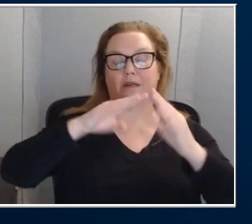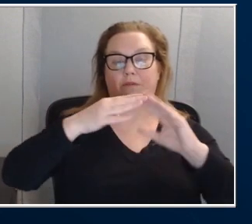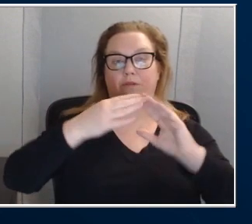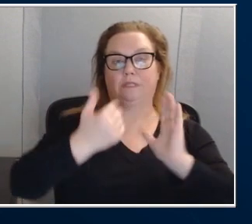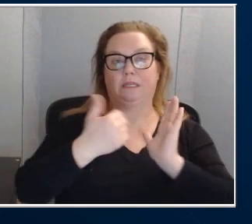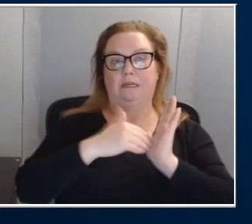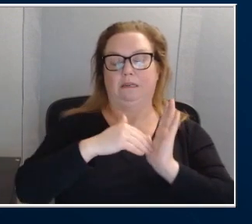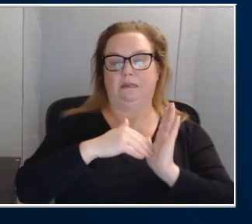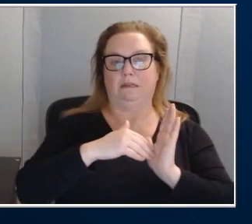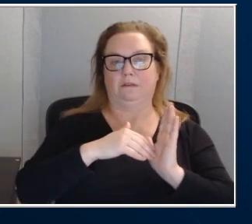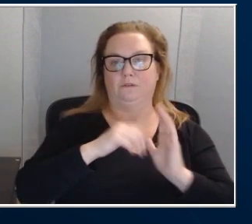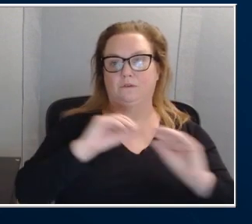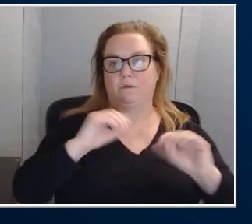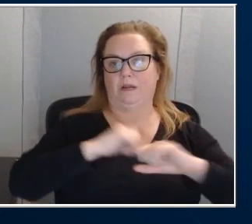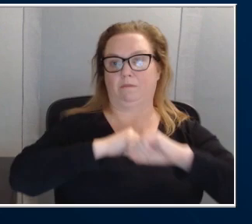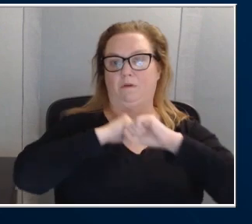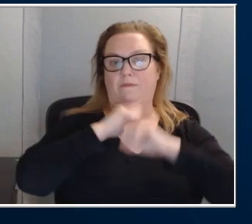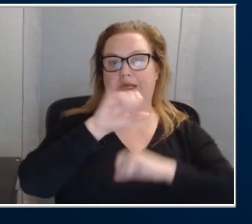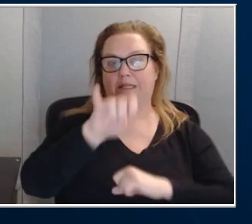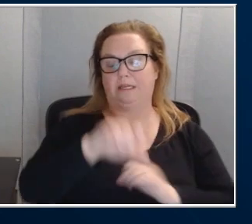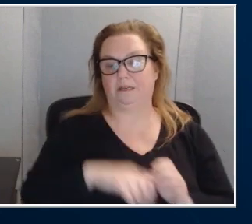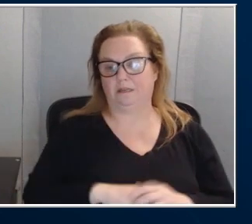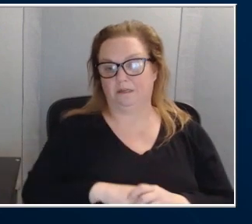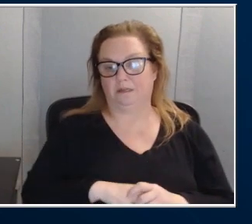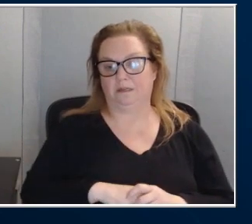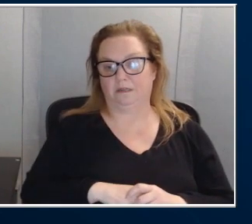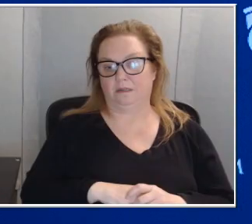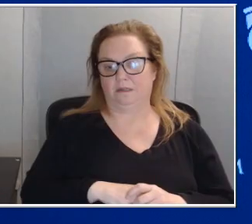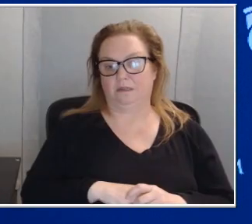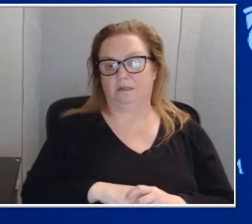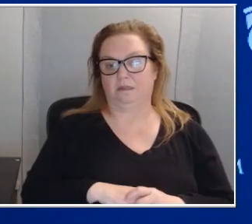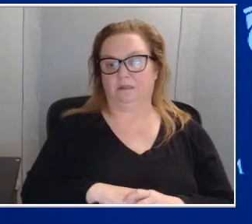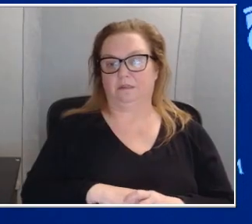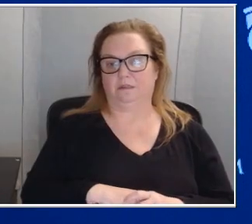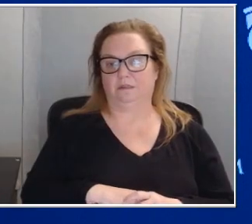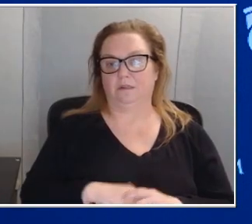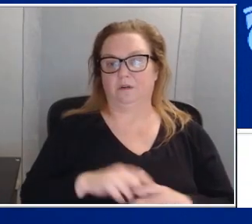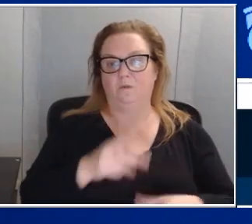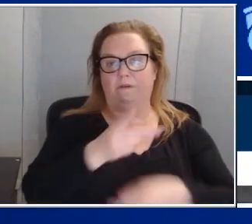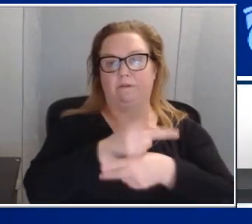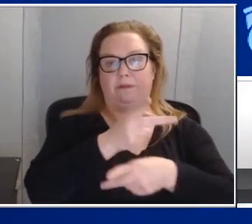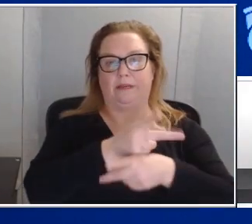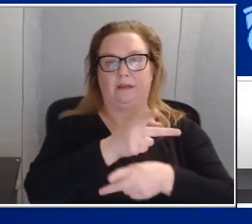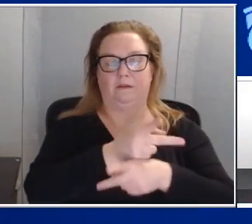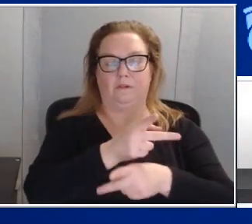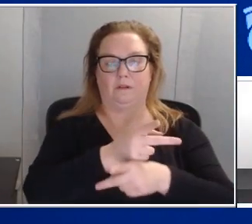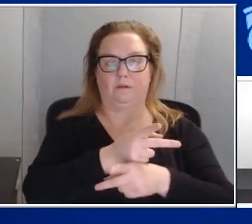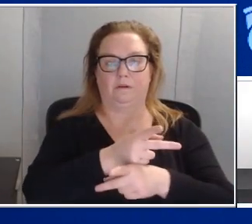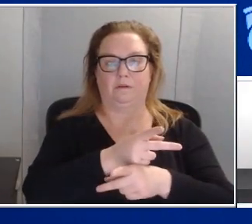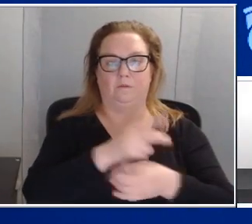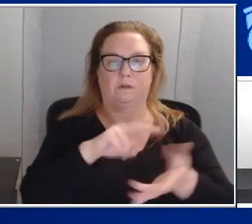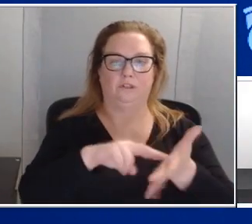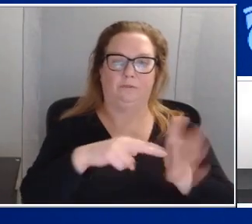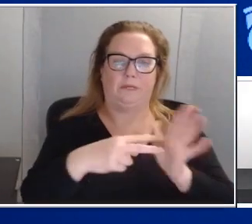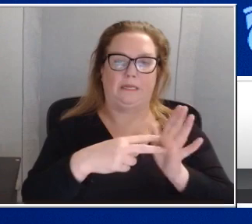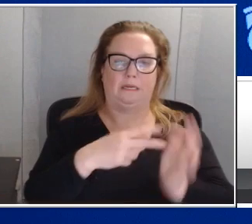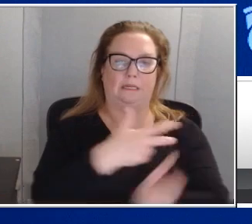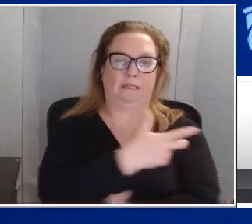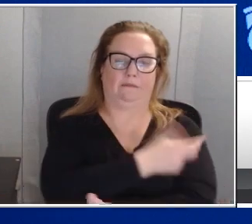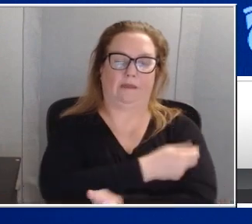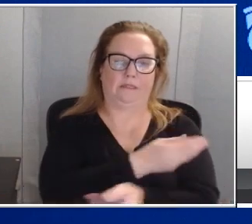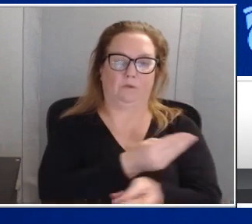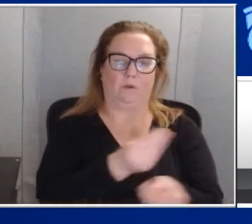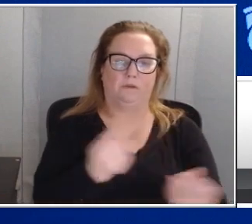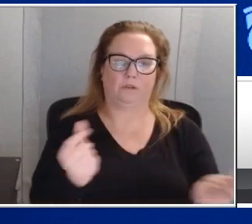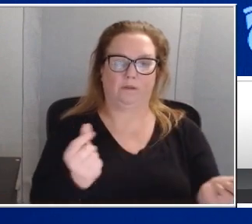there's any way to prevent that. Yeah, and I think we have to be careful about what is meant by the vaccine wears off. We